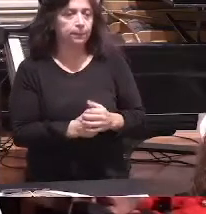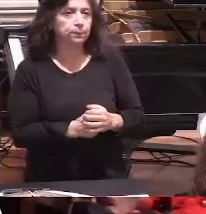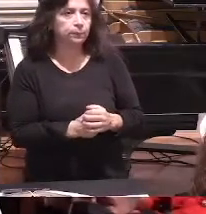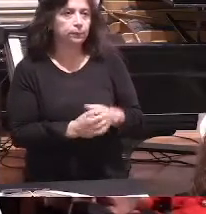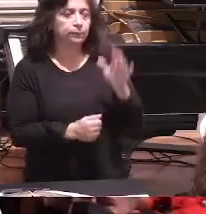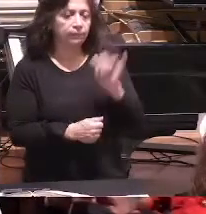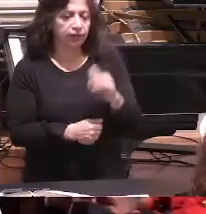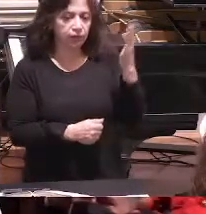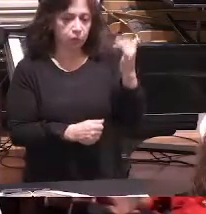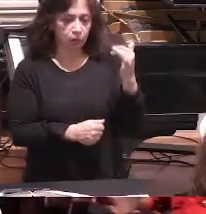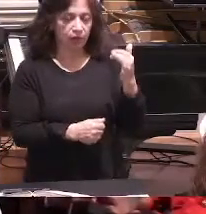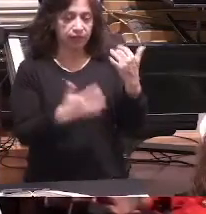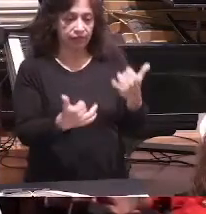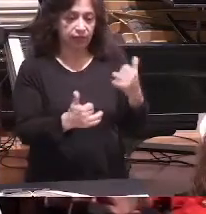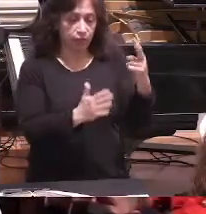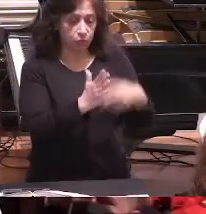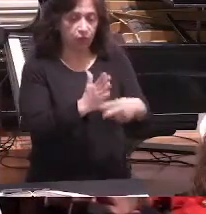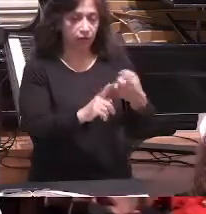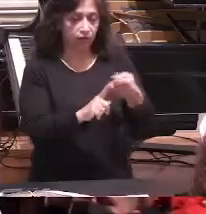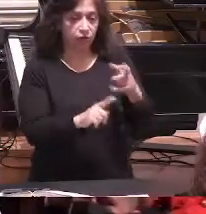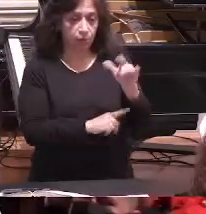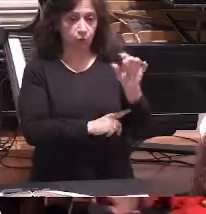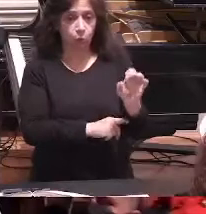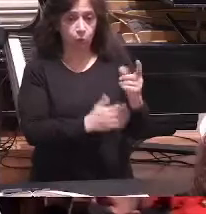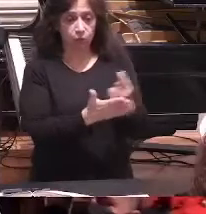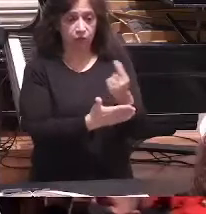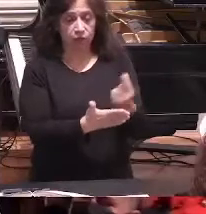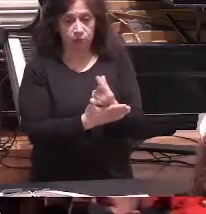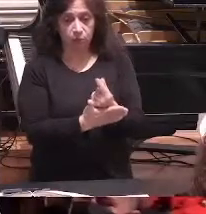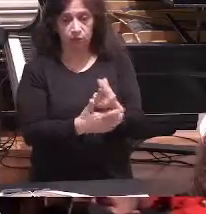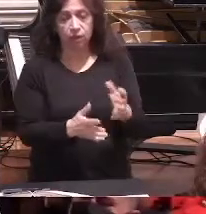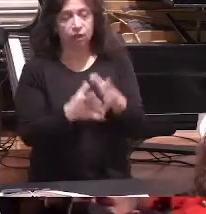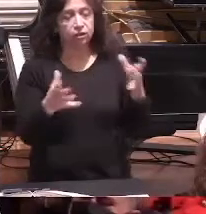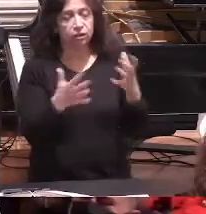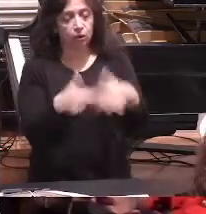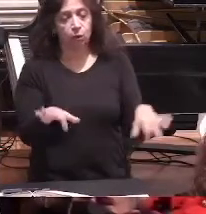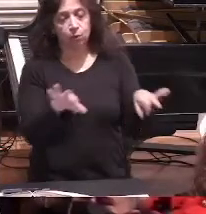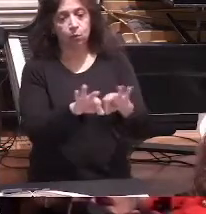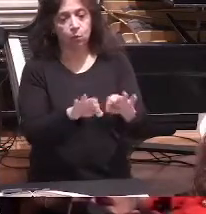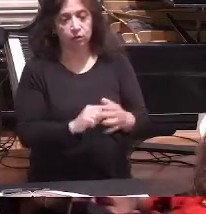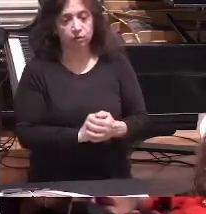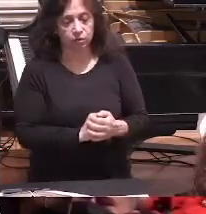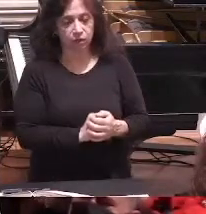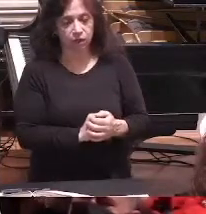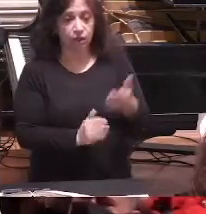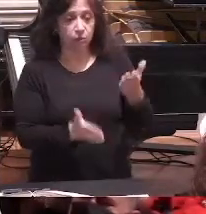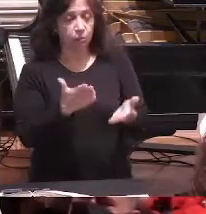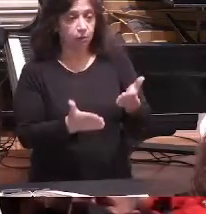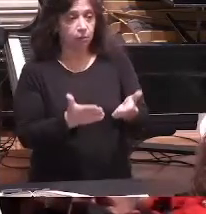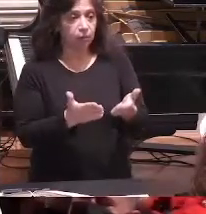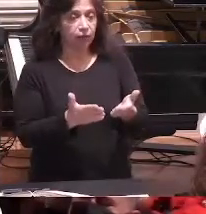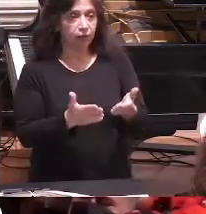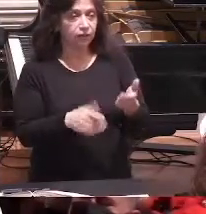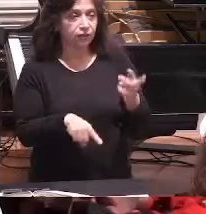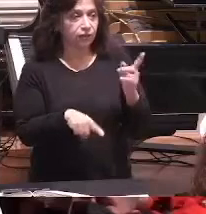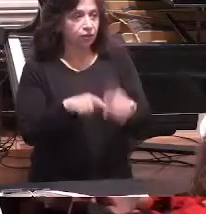Which is why I think today's reading from Luke's gospel is so important and probably couldn't